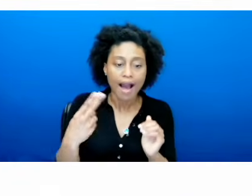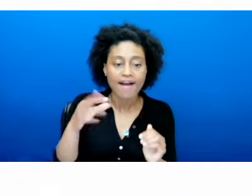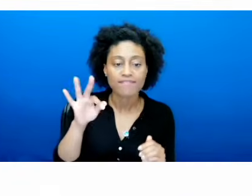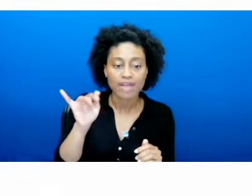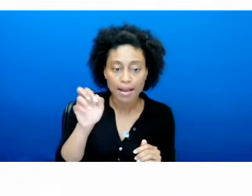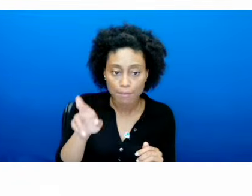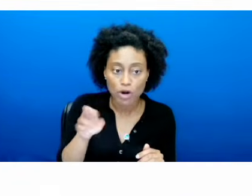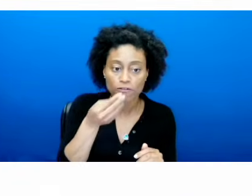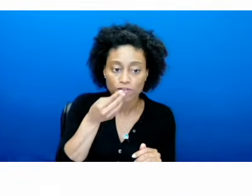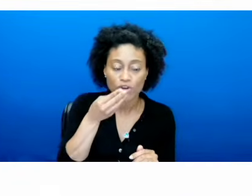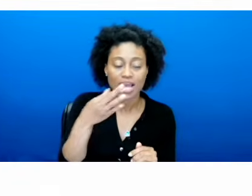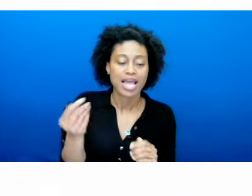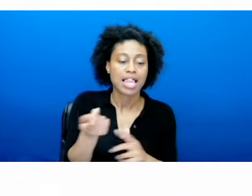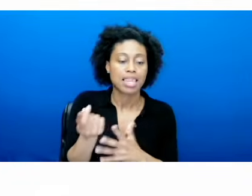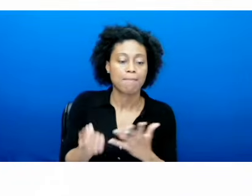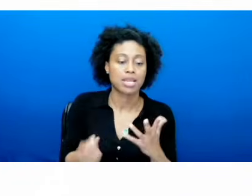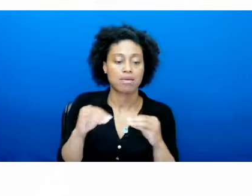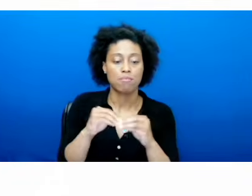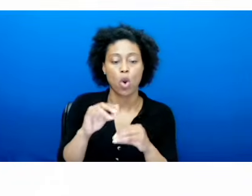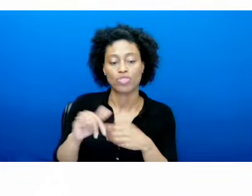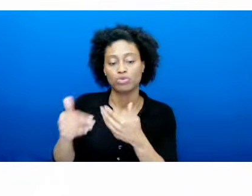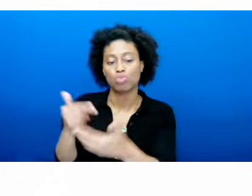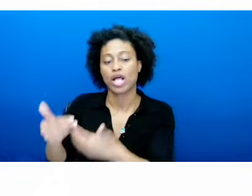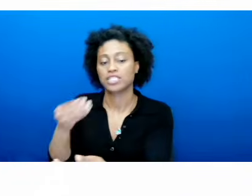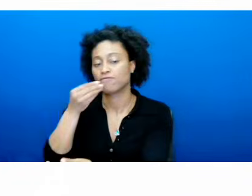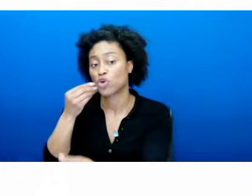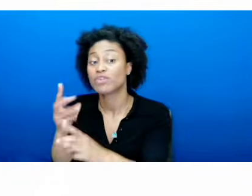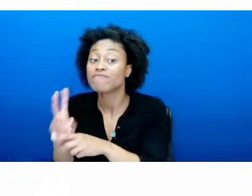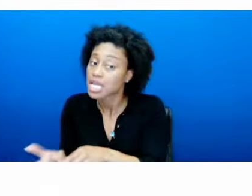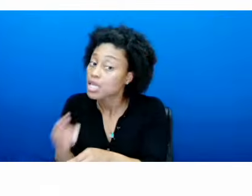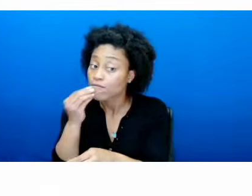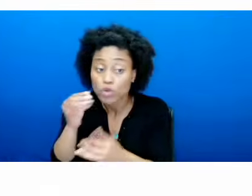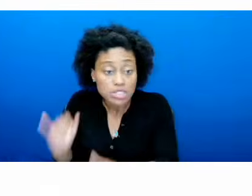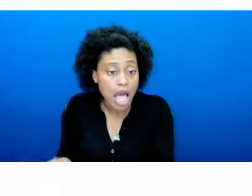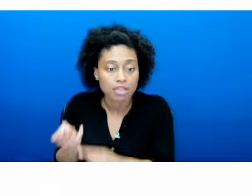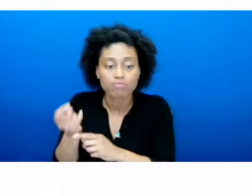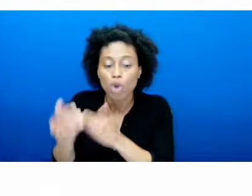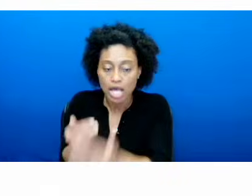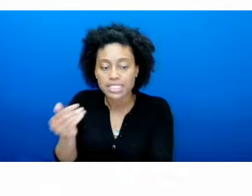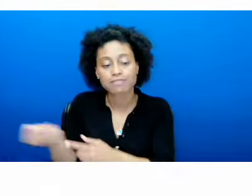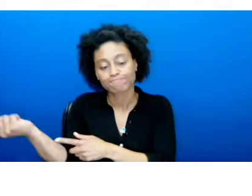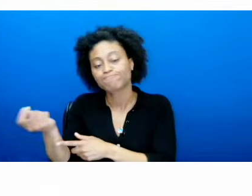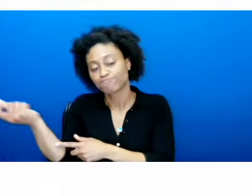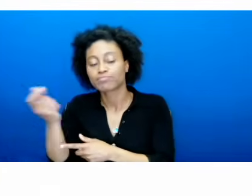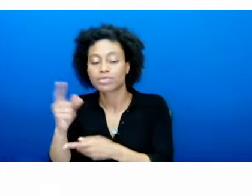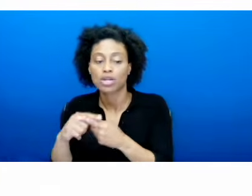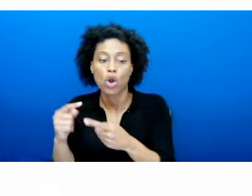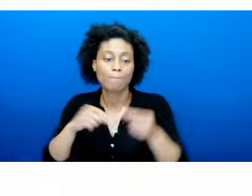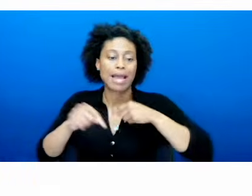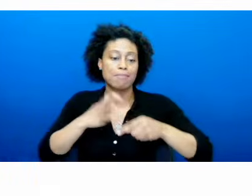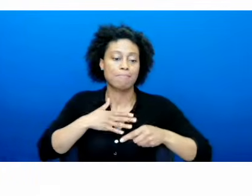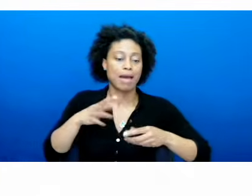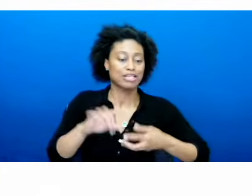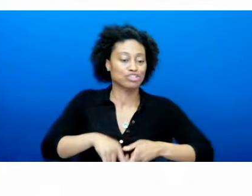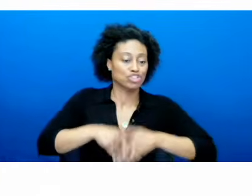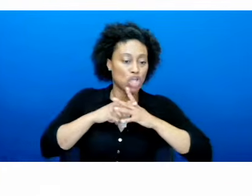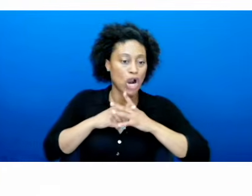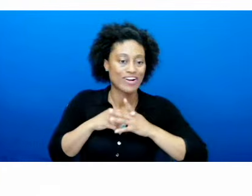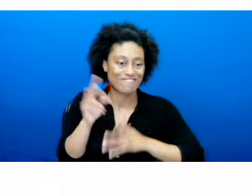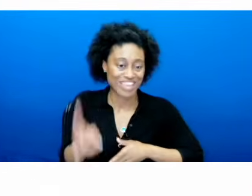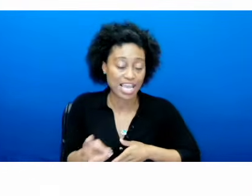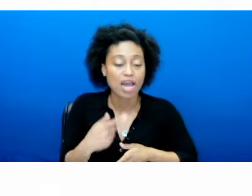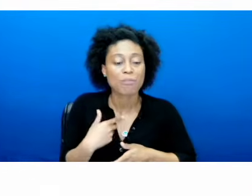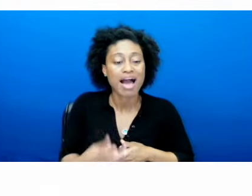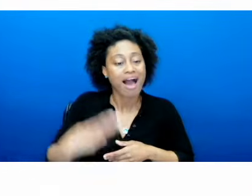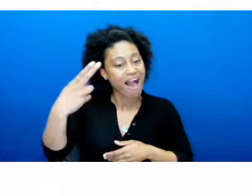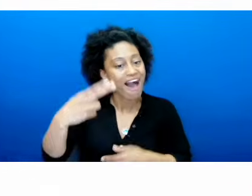and eliminating more of the processed foods from my diet, kind of getting back to my roots of how I started eating vegan. But eating really high